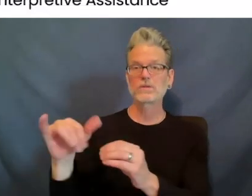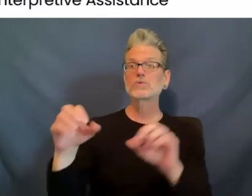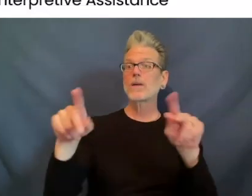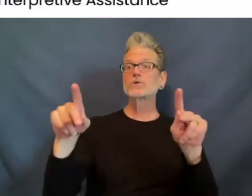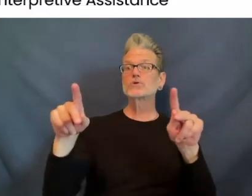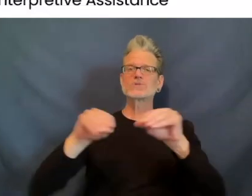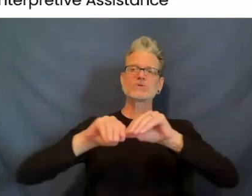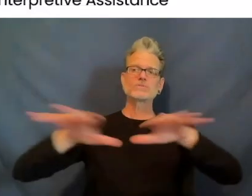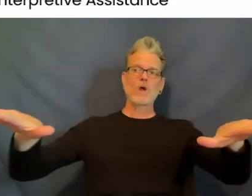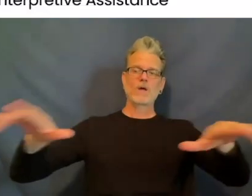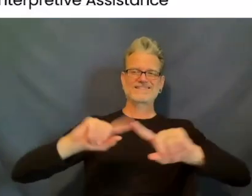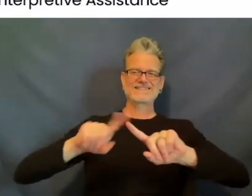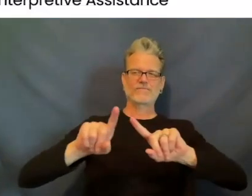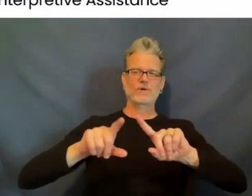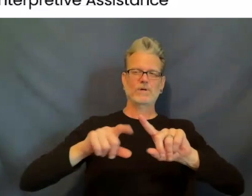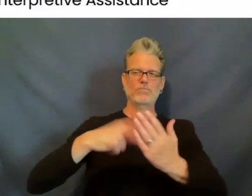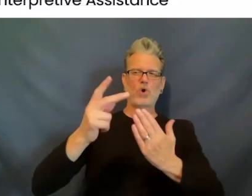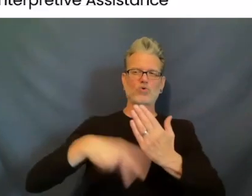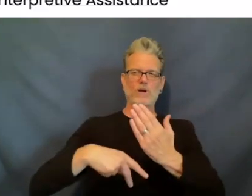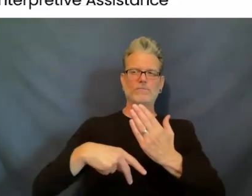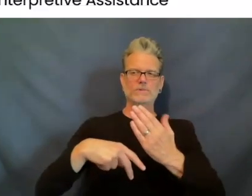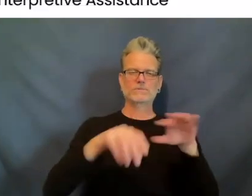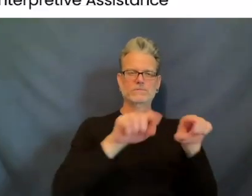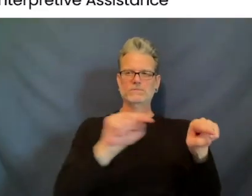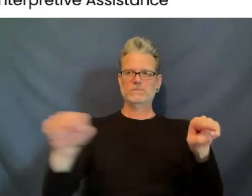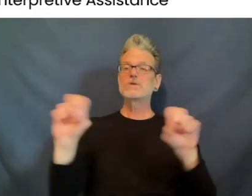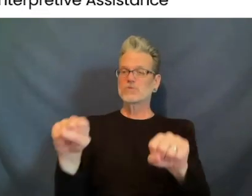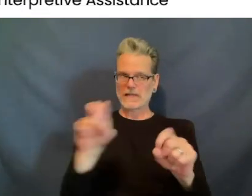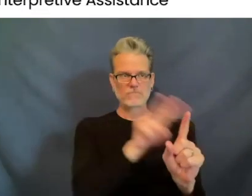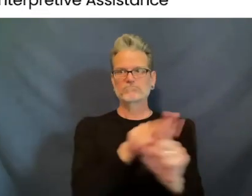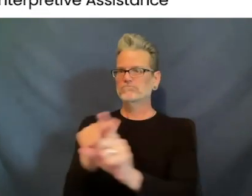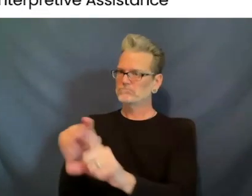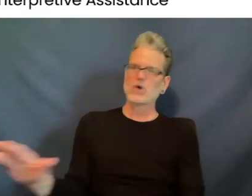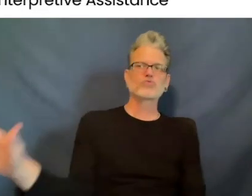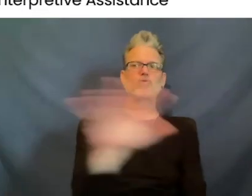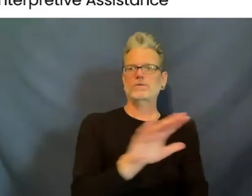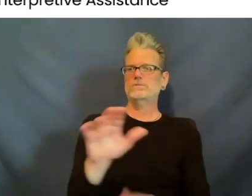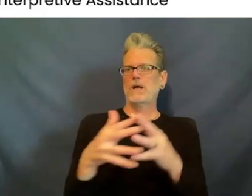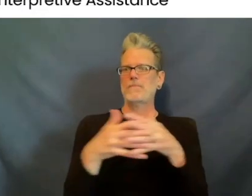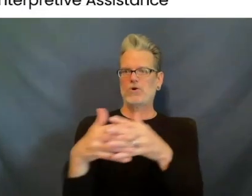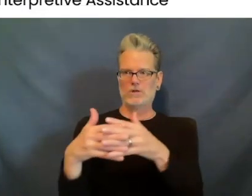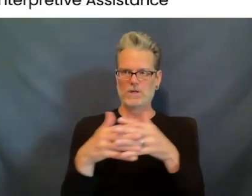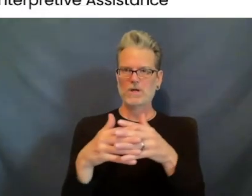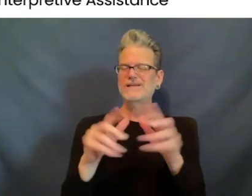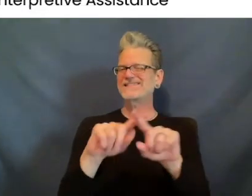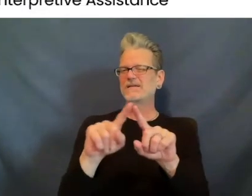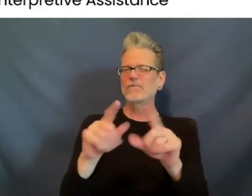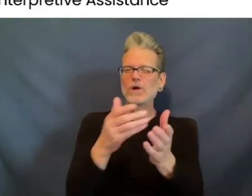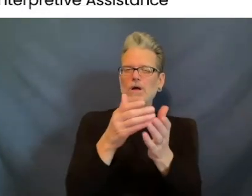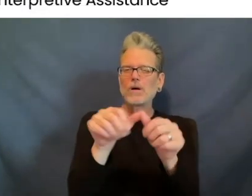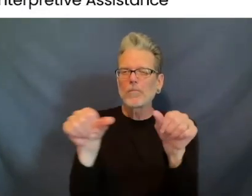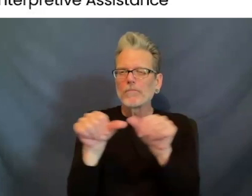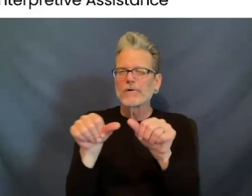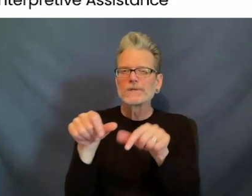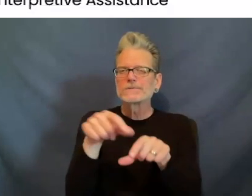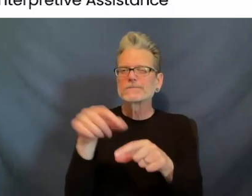several program areas, which can be used across the country in the different regions of the Forest Service and